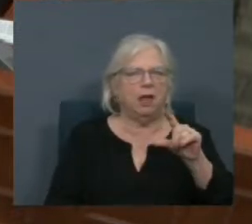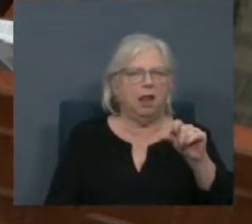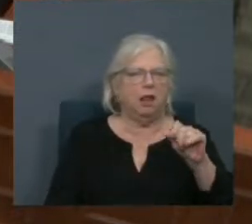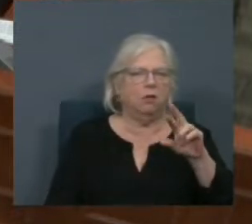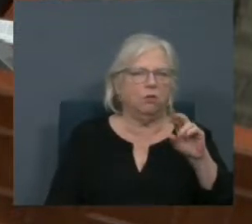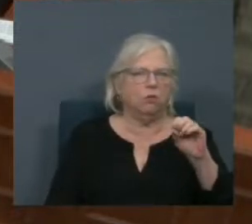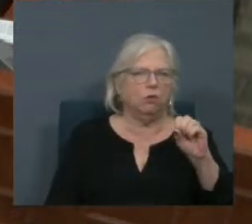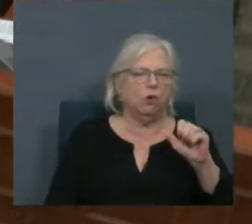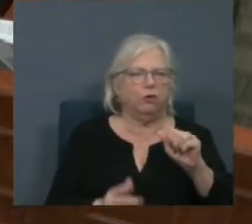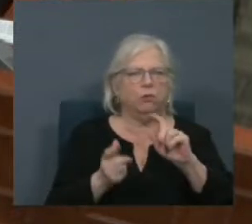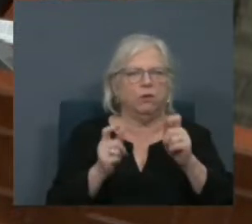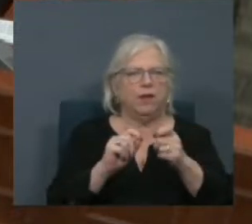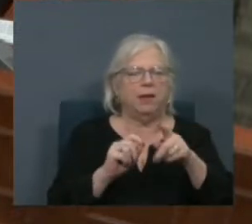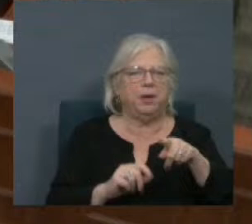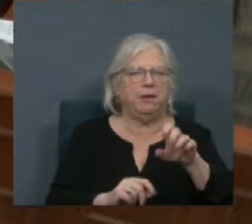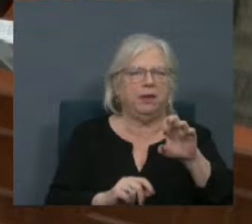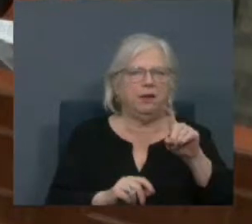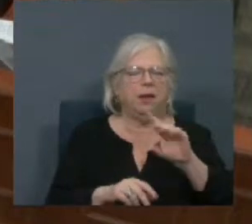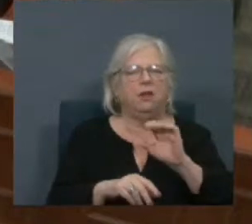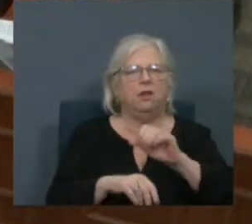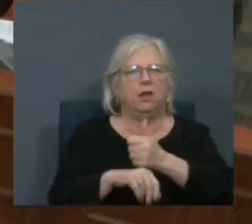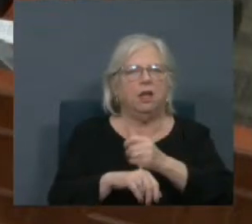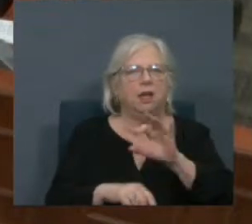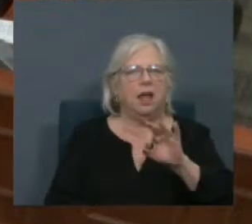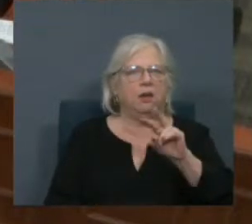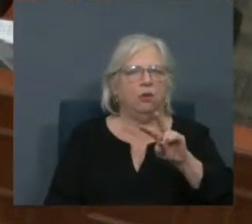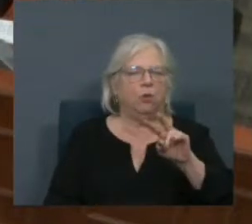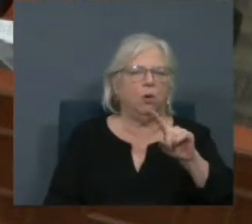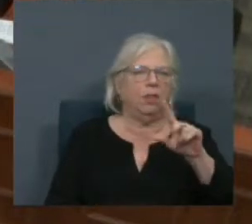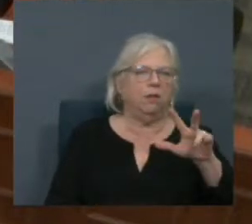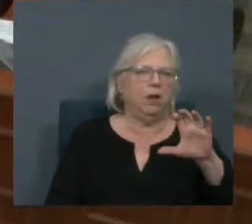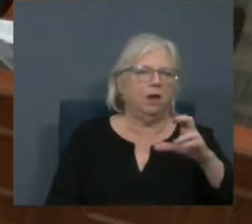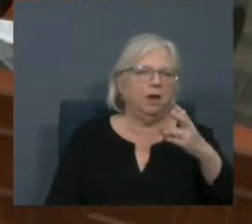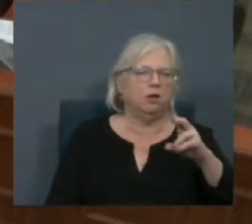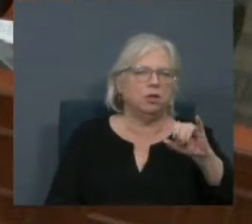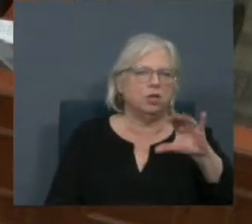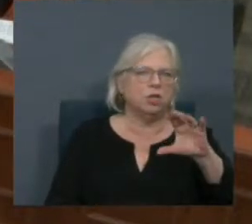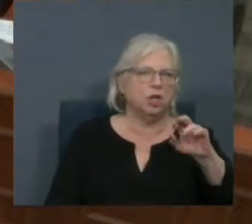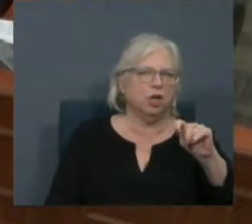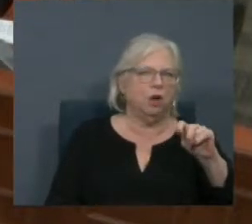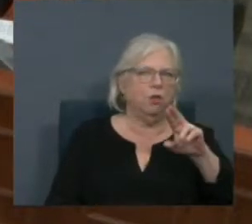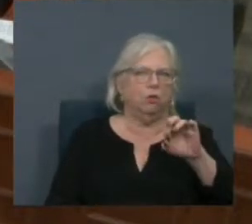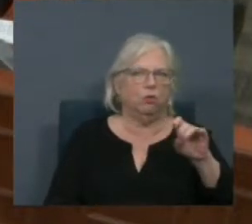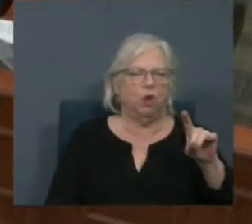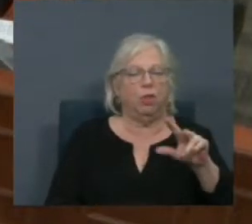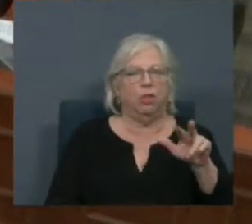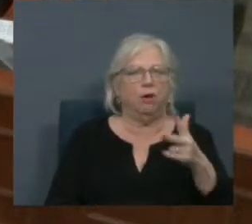Rosa Revised PCD located at 9123 Chico Road, third and final reading.